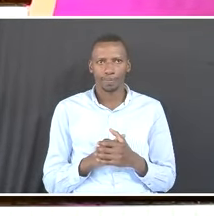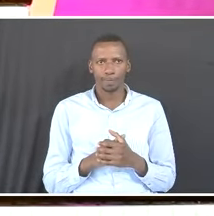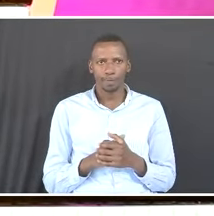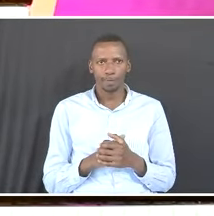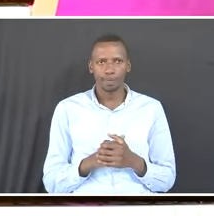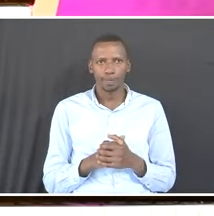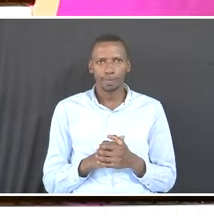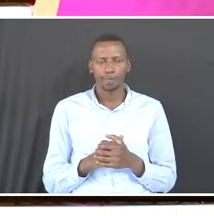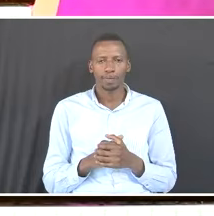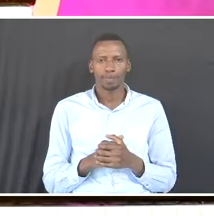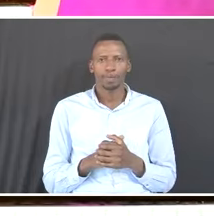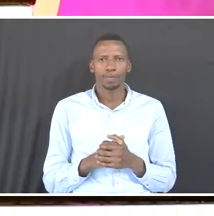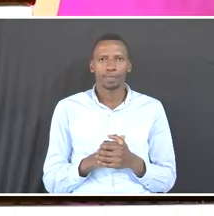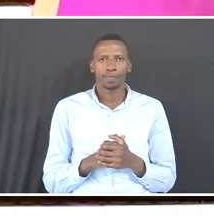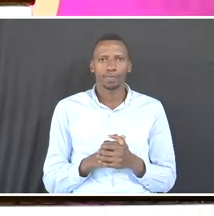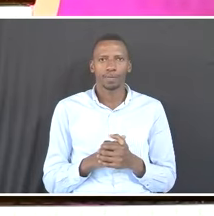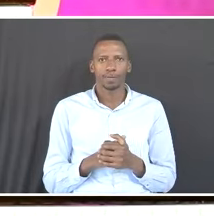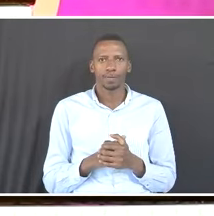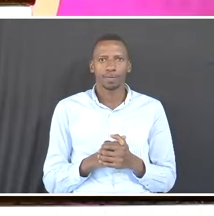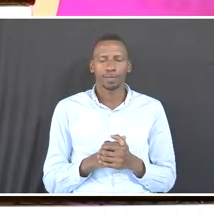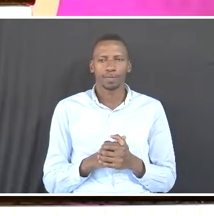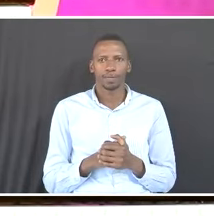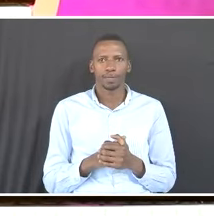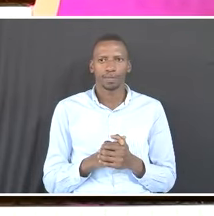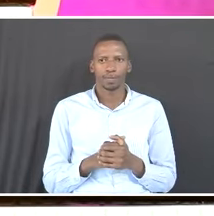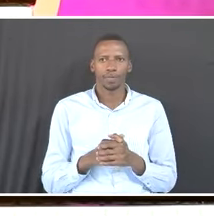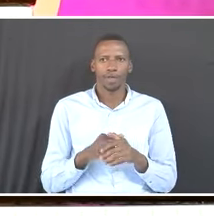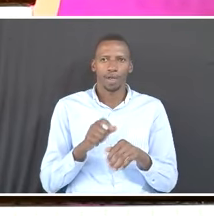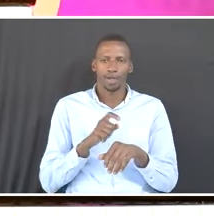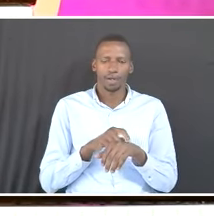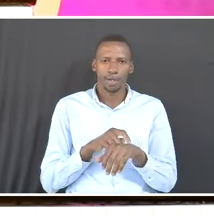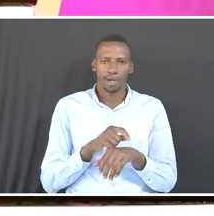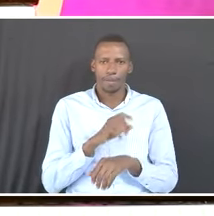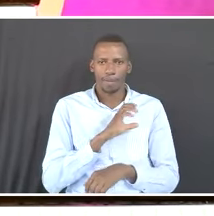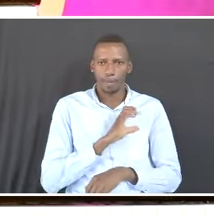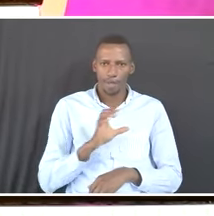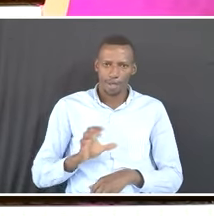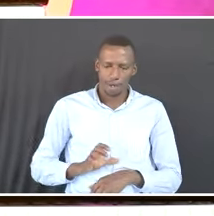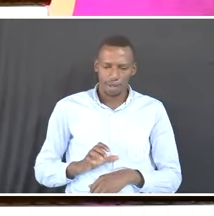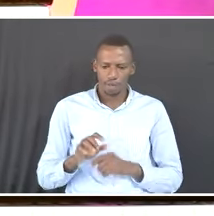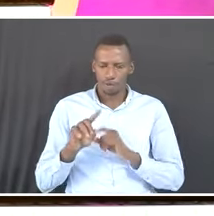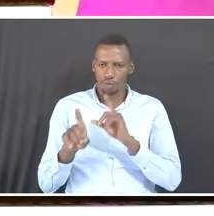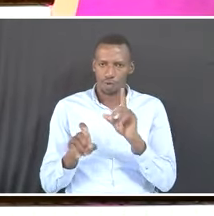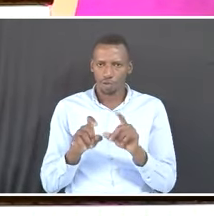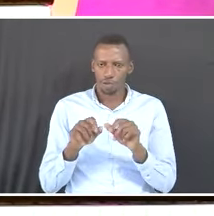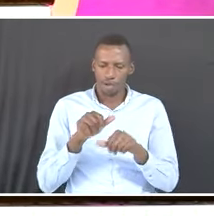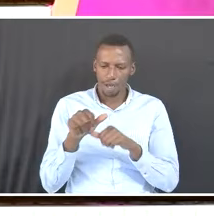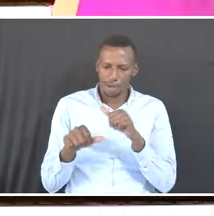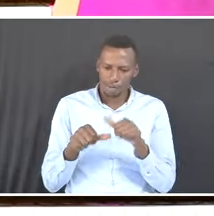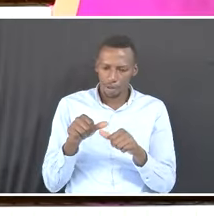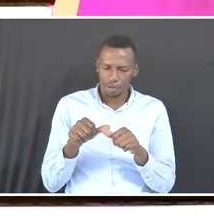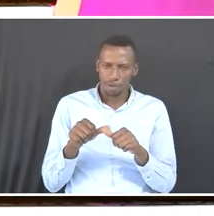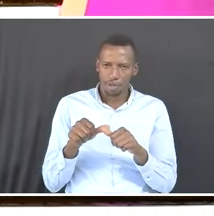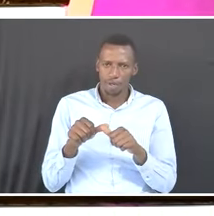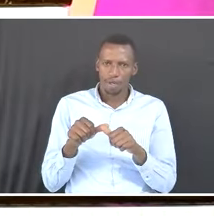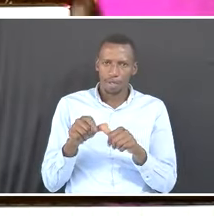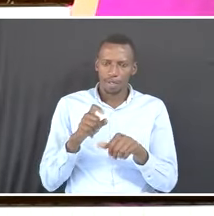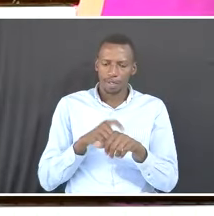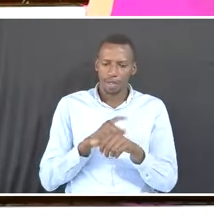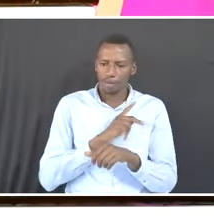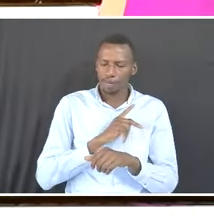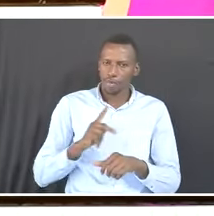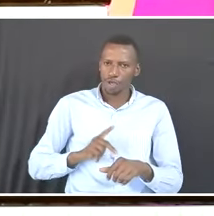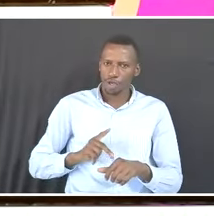When Christ was answering a question concerning when the eternal kingdom of God could come, he answered saying, Luke